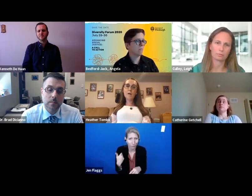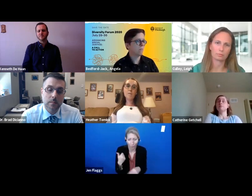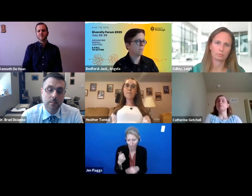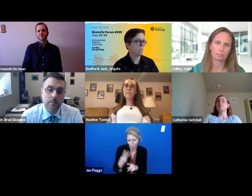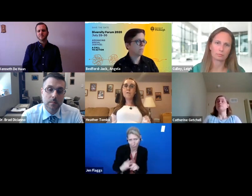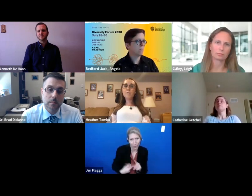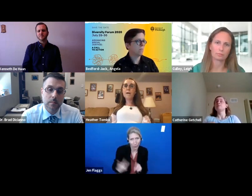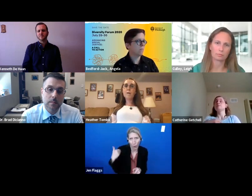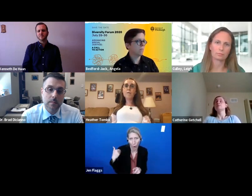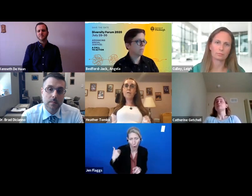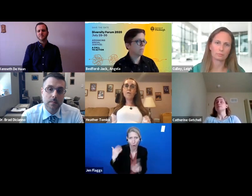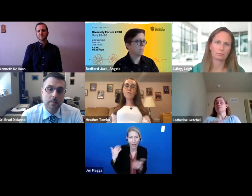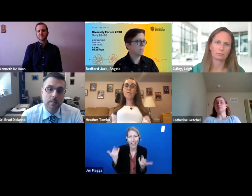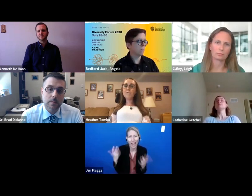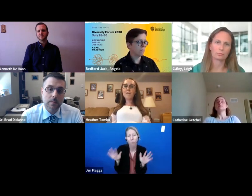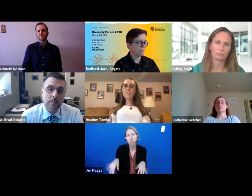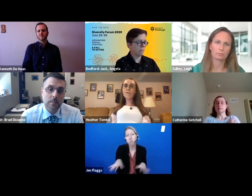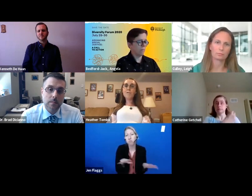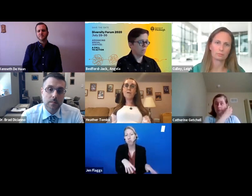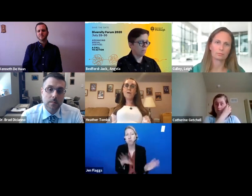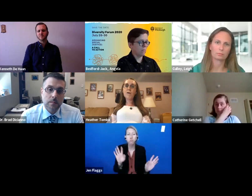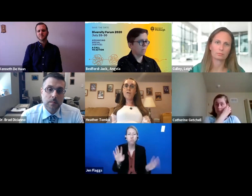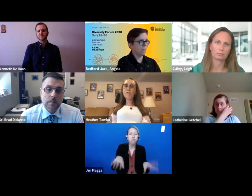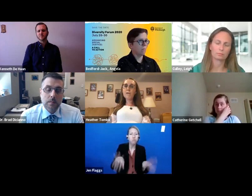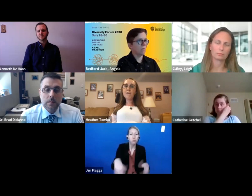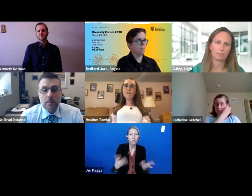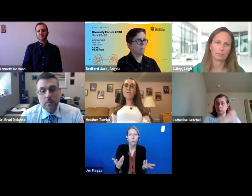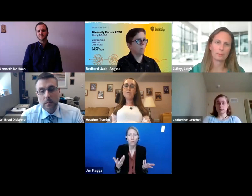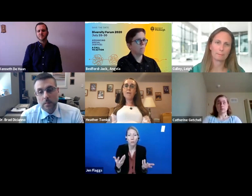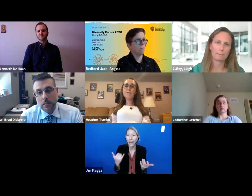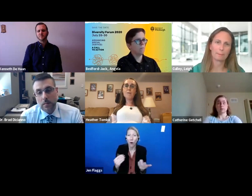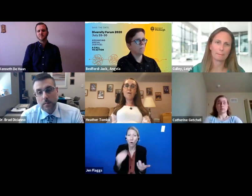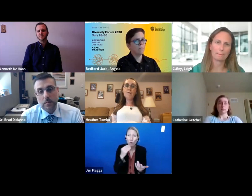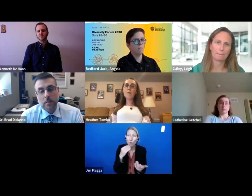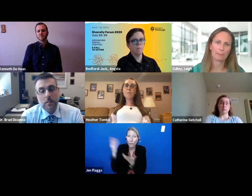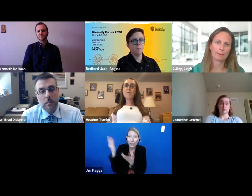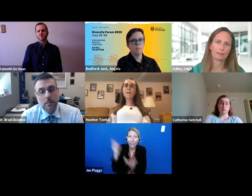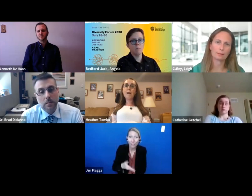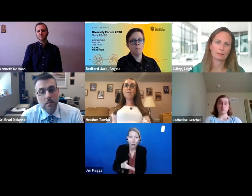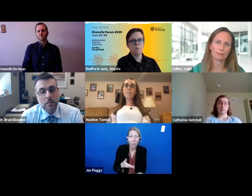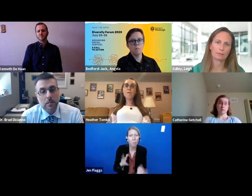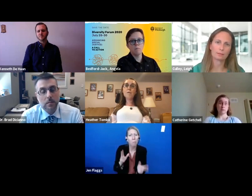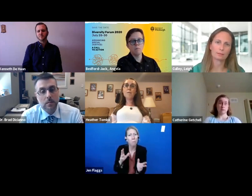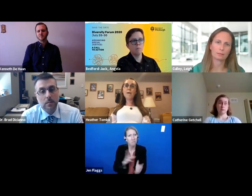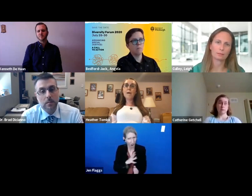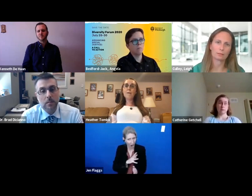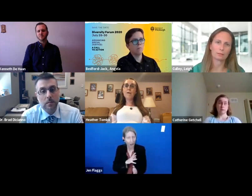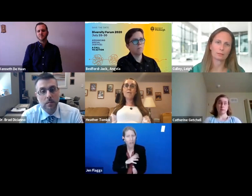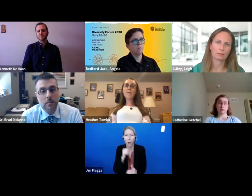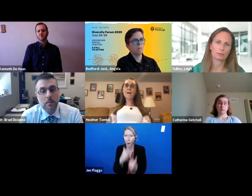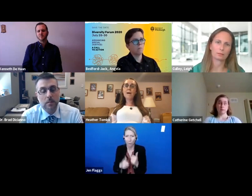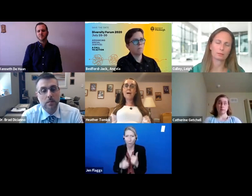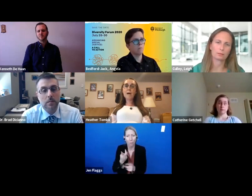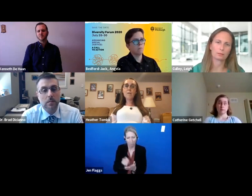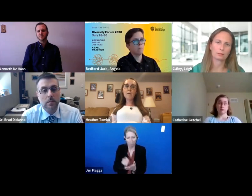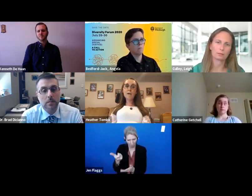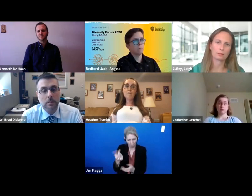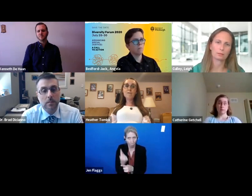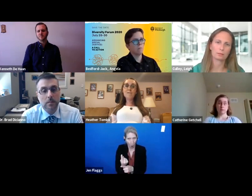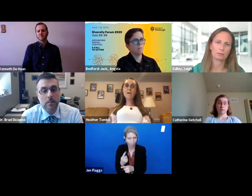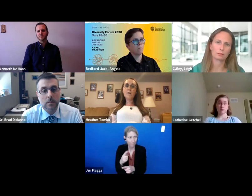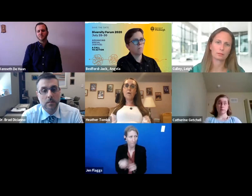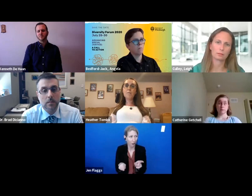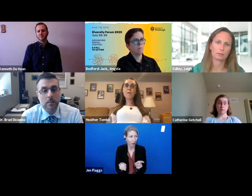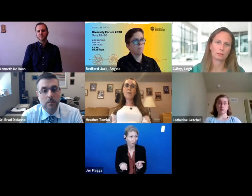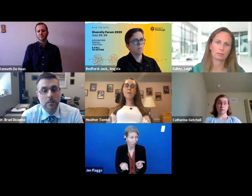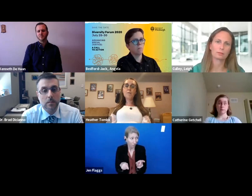few months ago. So now grocery deliveries aren't really an issue anymore. but I'm worried about how long I will have